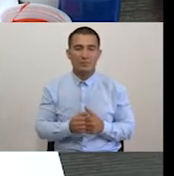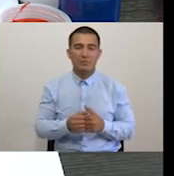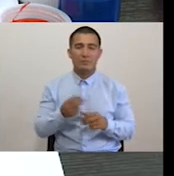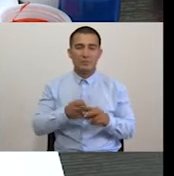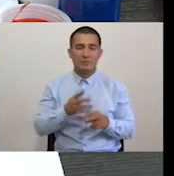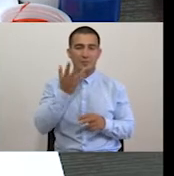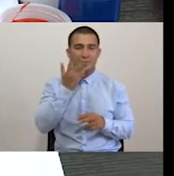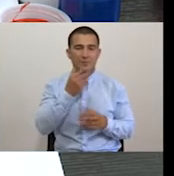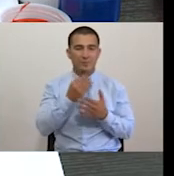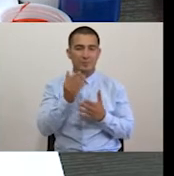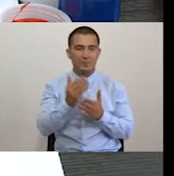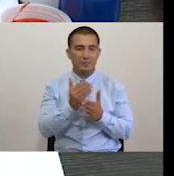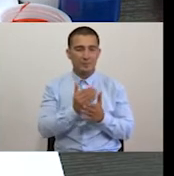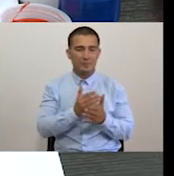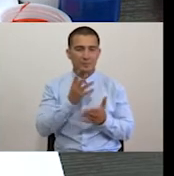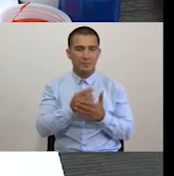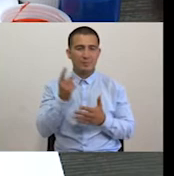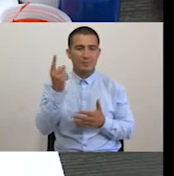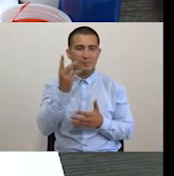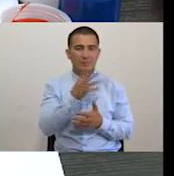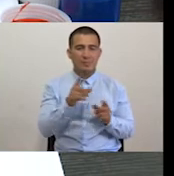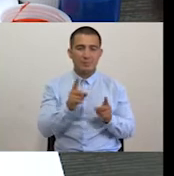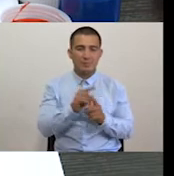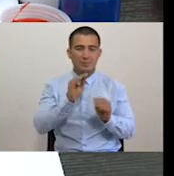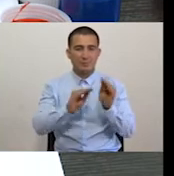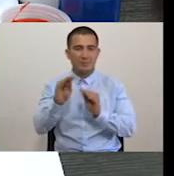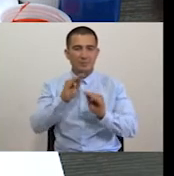Mana ranglarni ketma-ketlikda qo'yayapmiz.